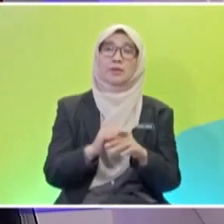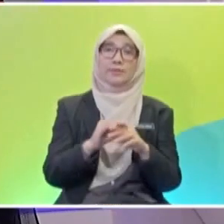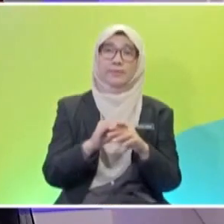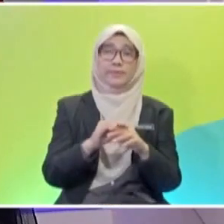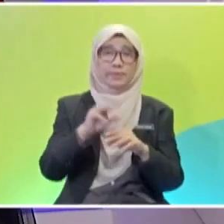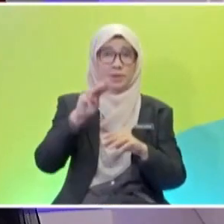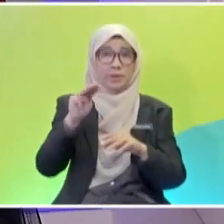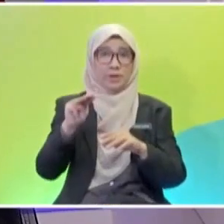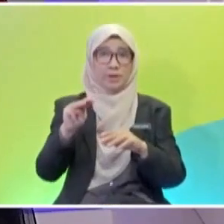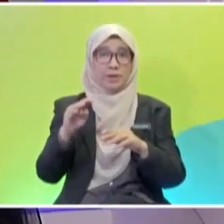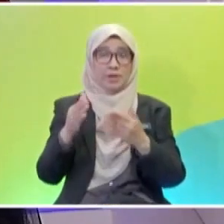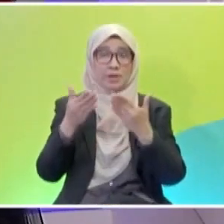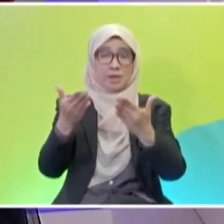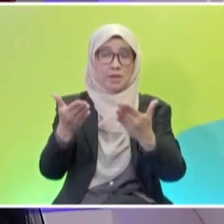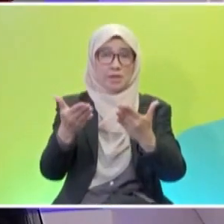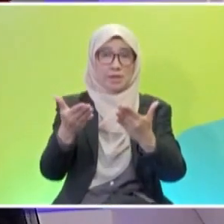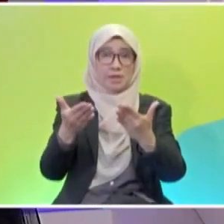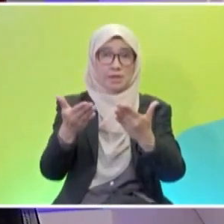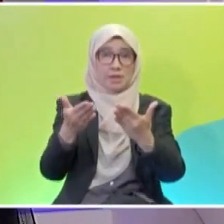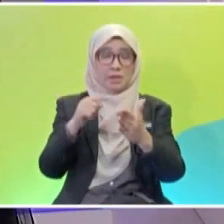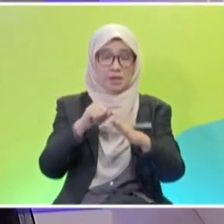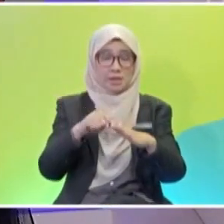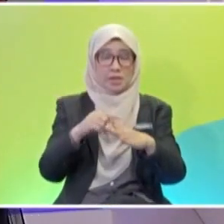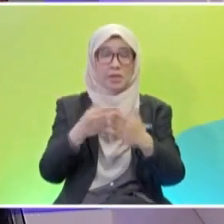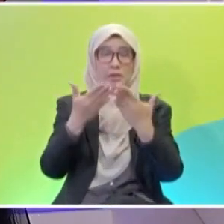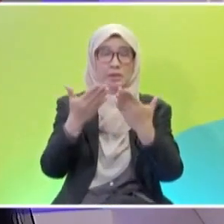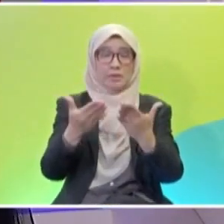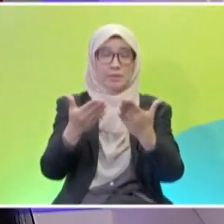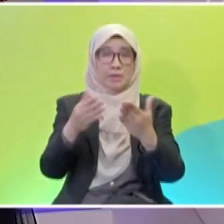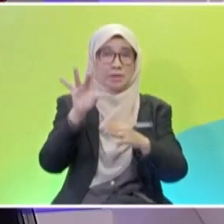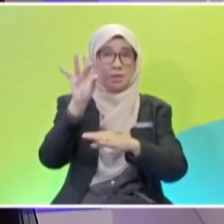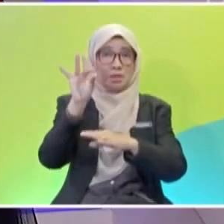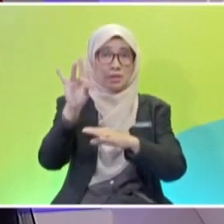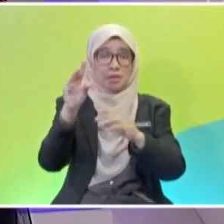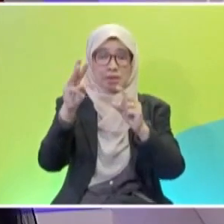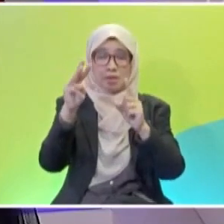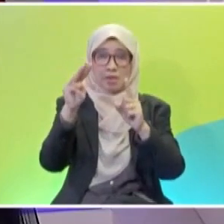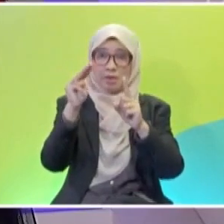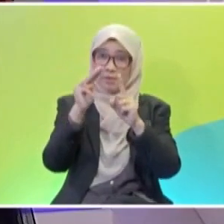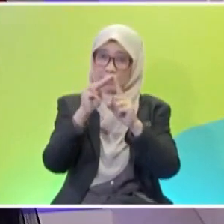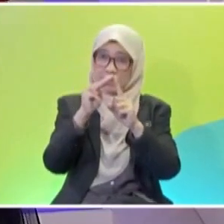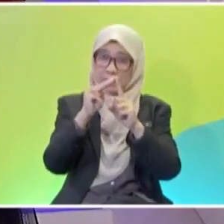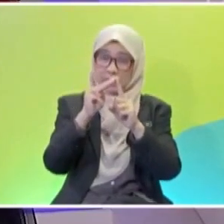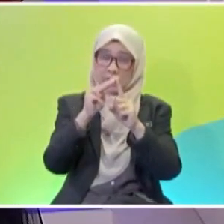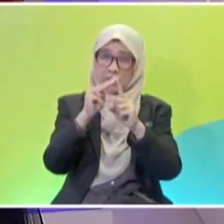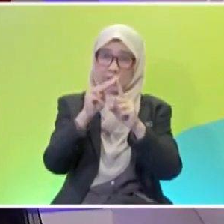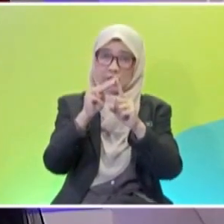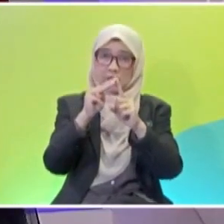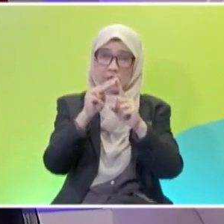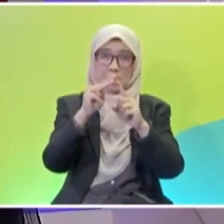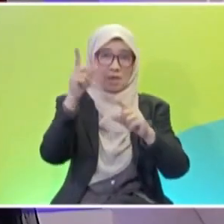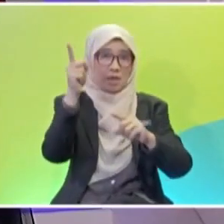eight meanings, okay, phrases or sentences, which they will have to match to the six